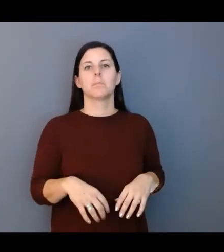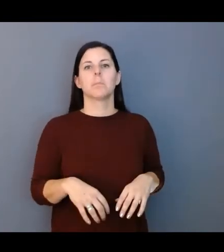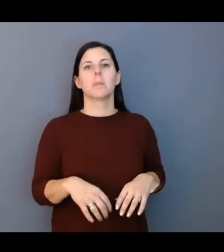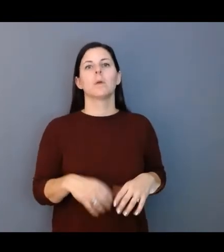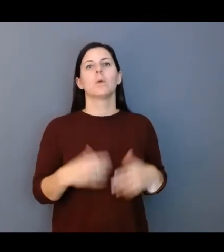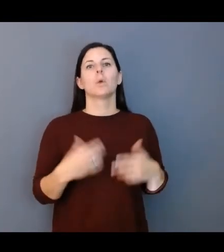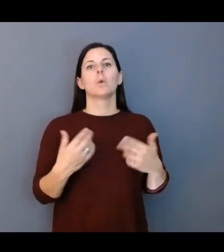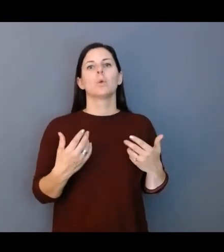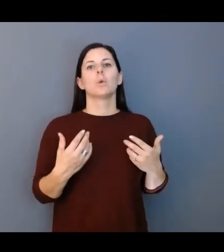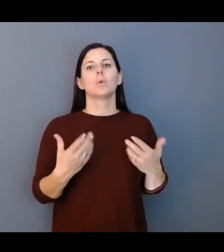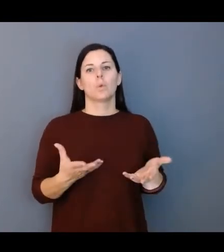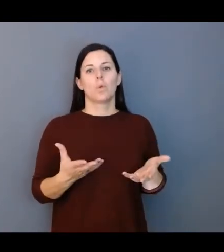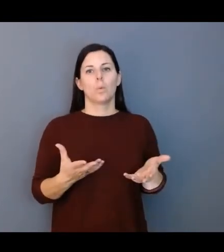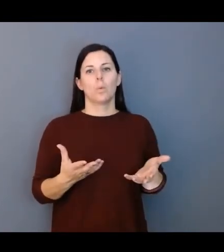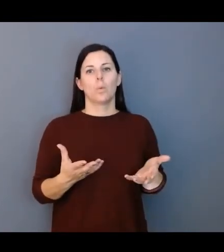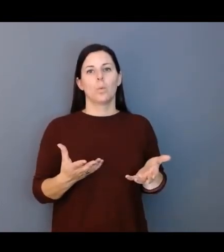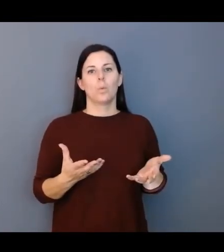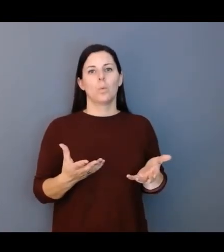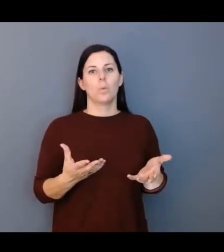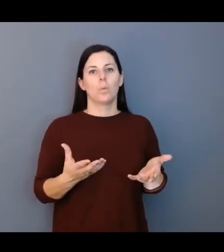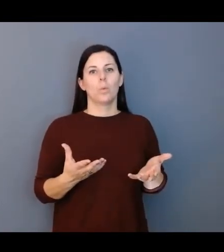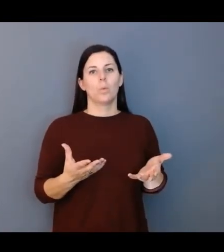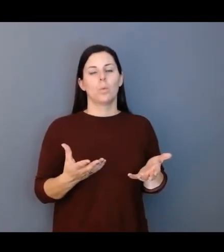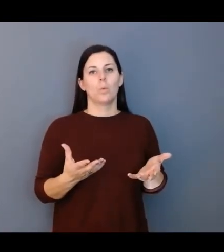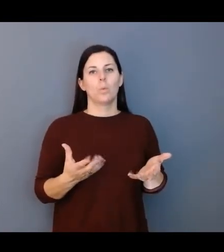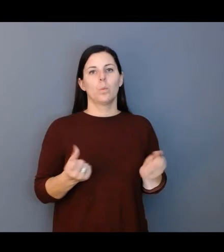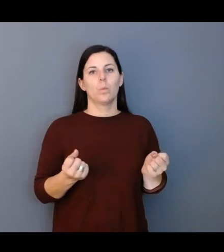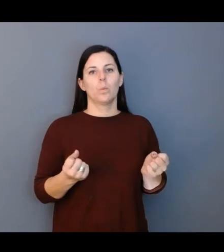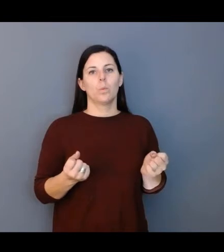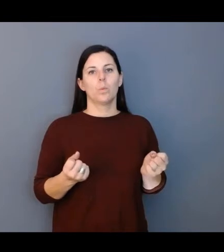images. So